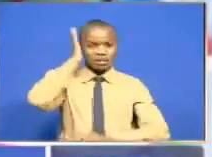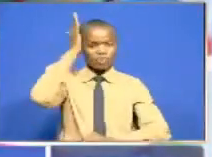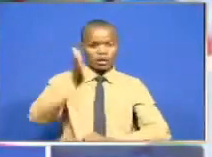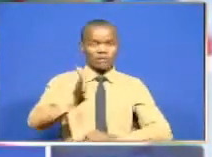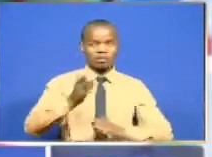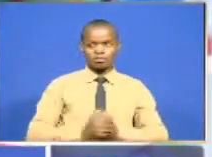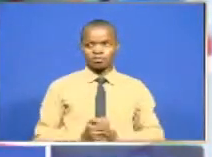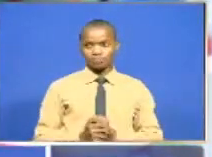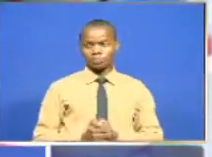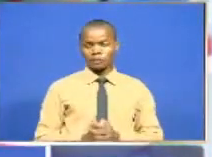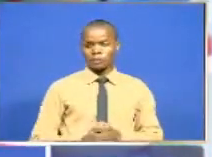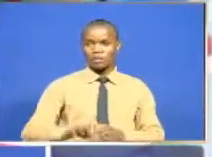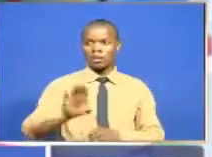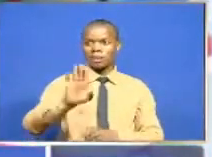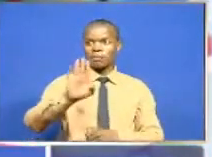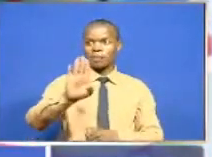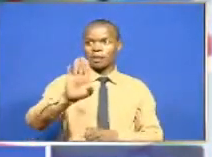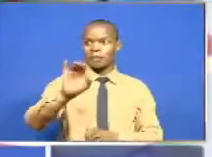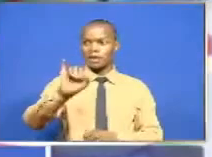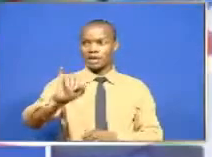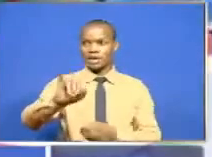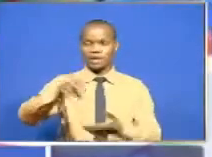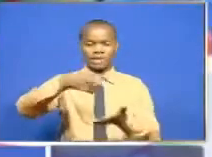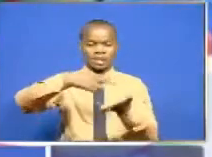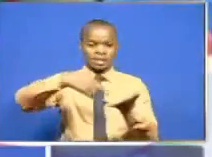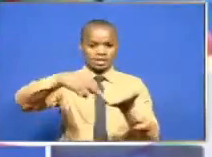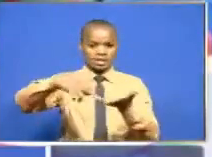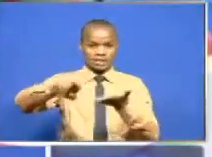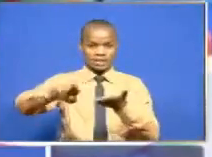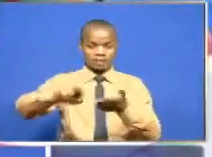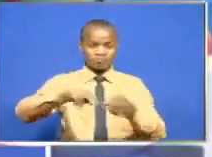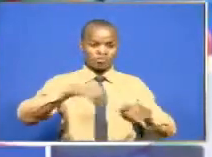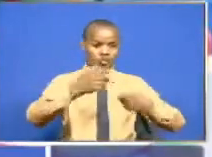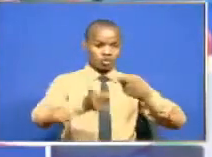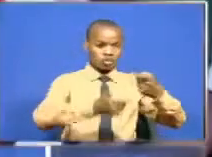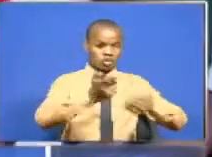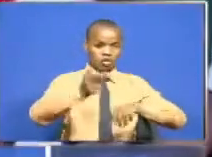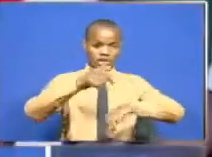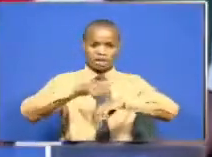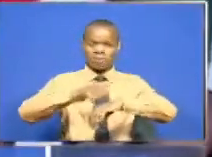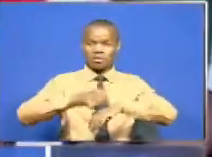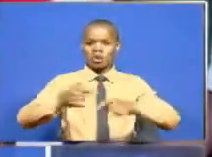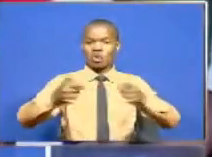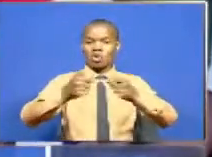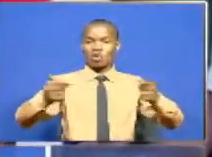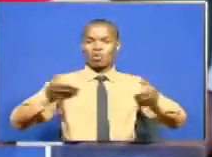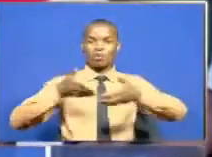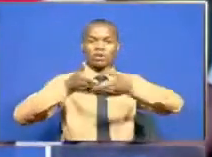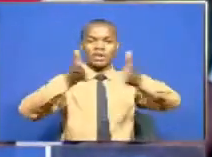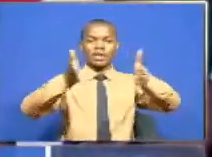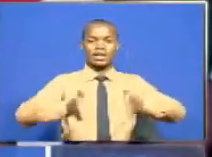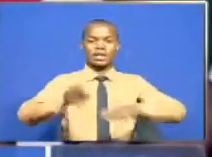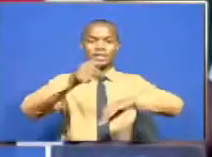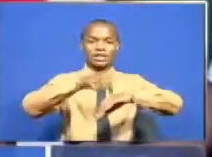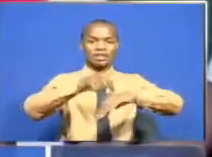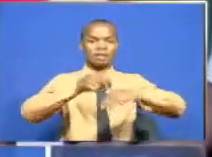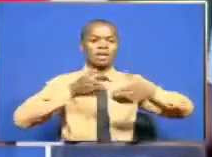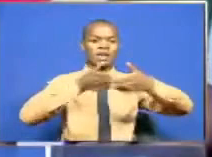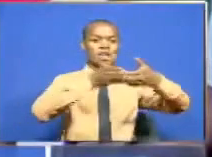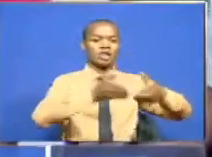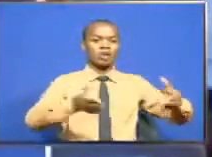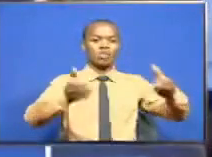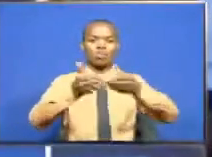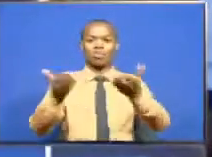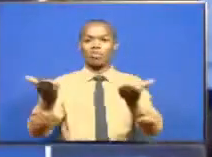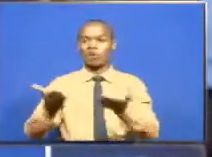The Building Bridges Initiative signature collection drive gained momentum with ODM leader Raila Odinga taking the initiative to central